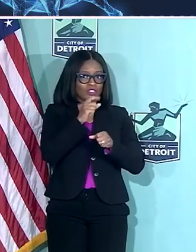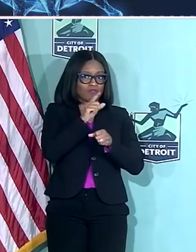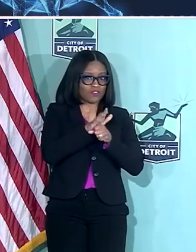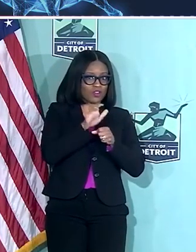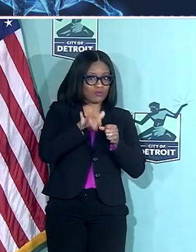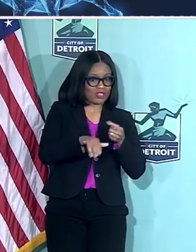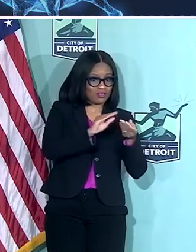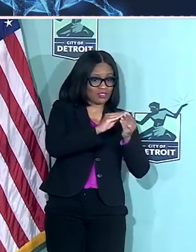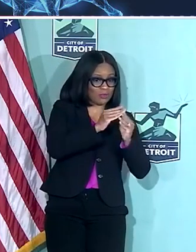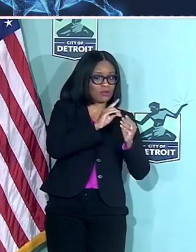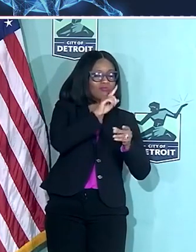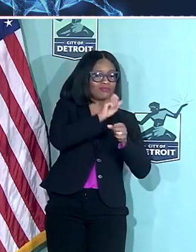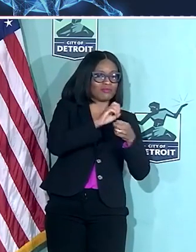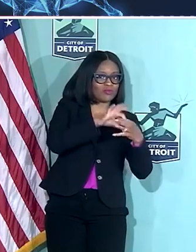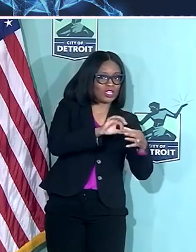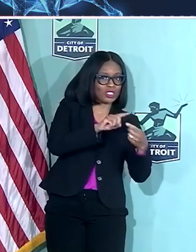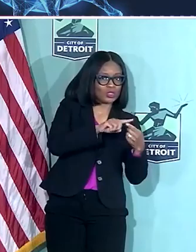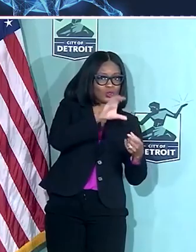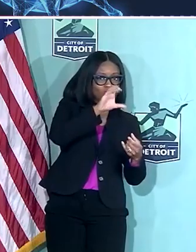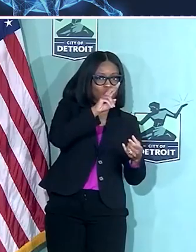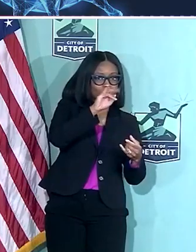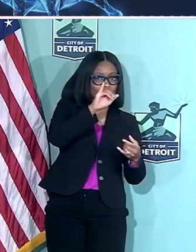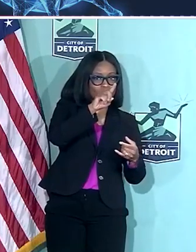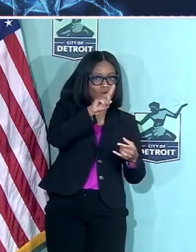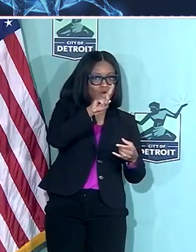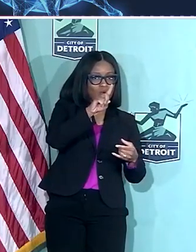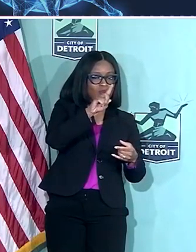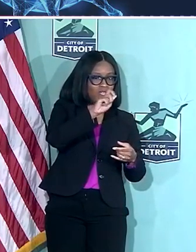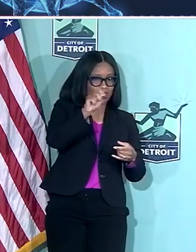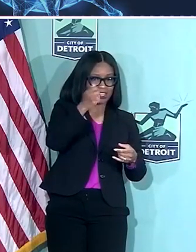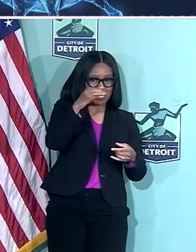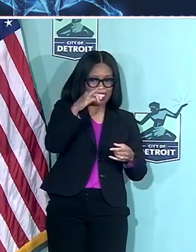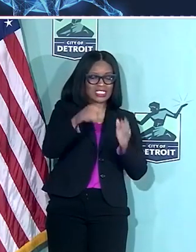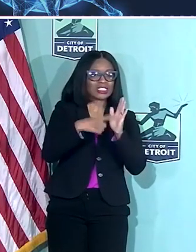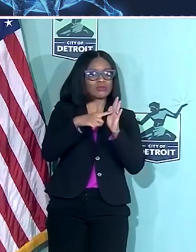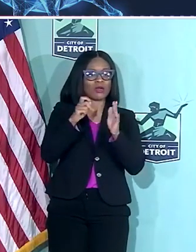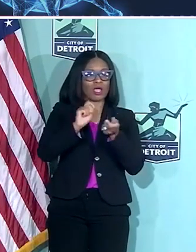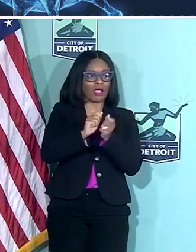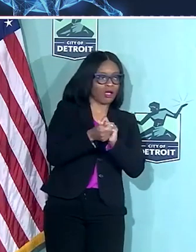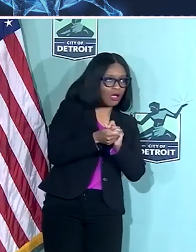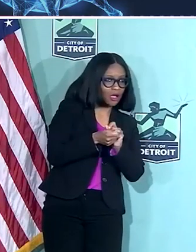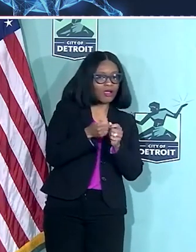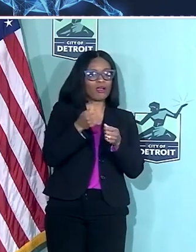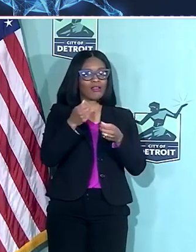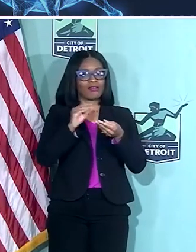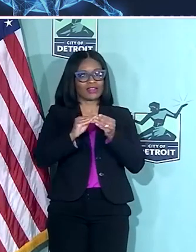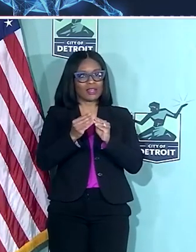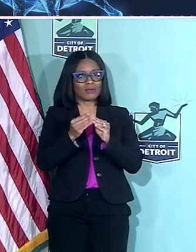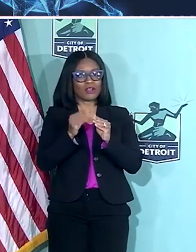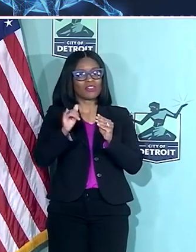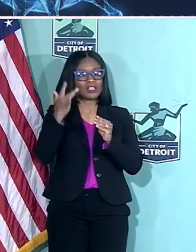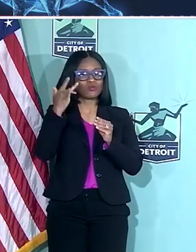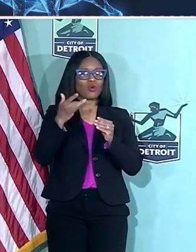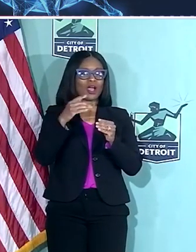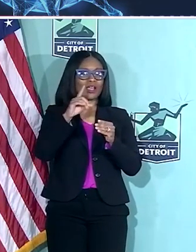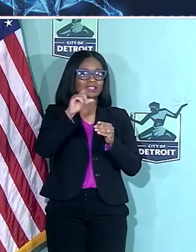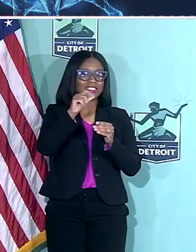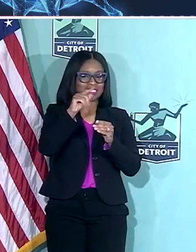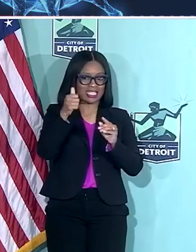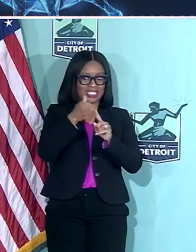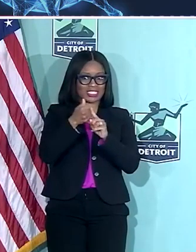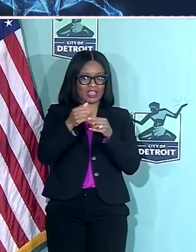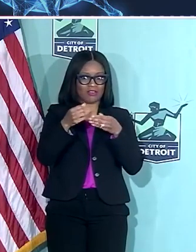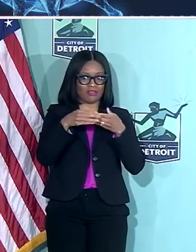to COVID-19, and sometimes corrections are needed. This takes time, which is why the data is fluid. So as the